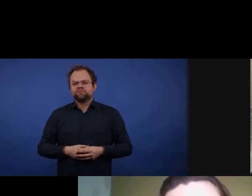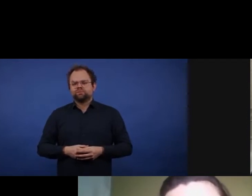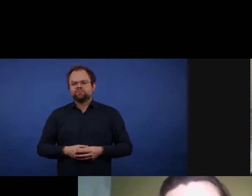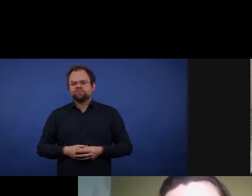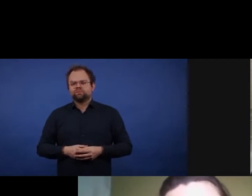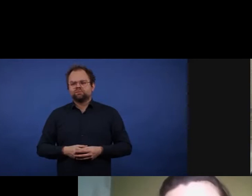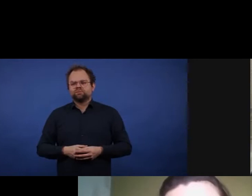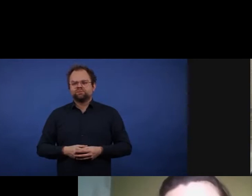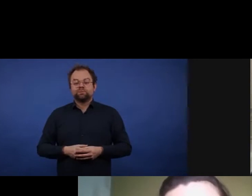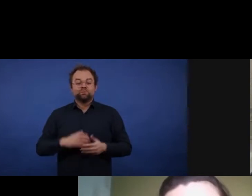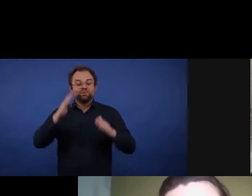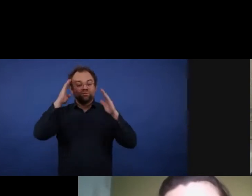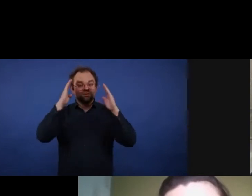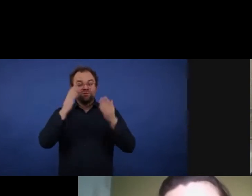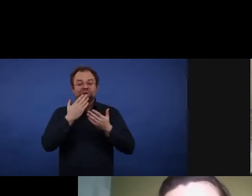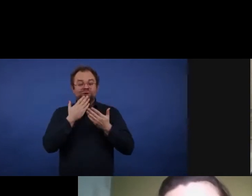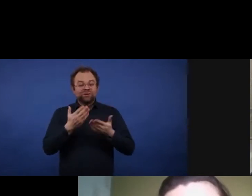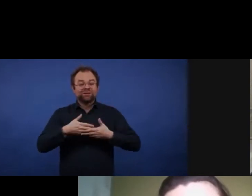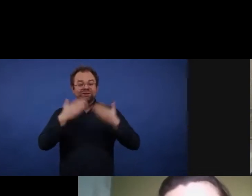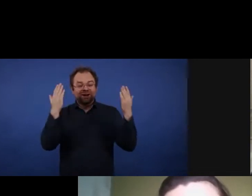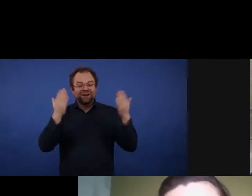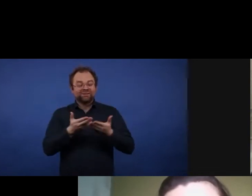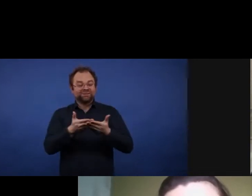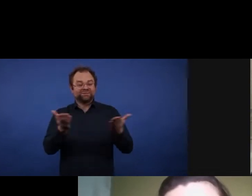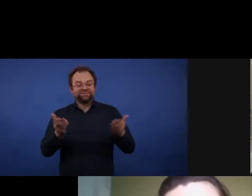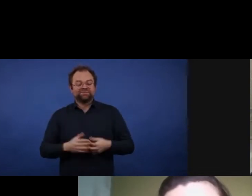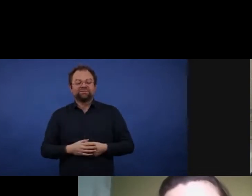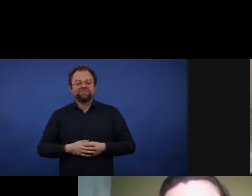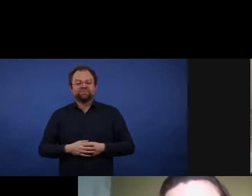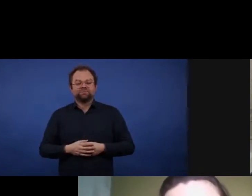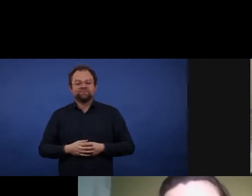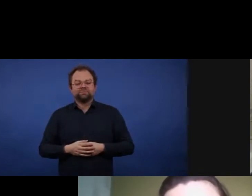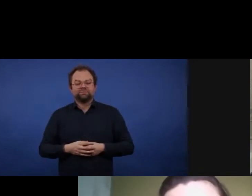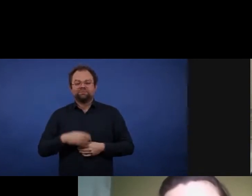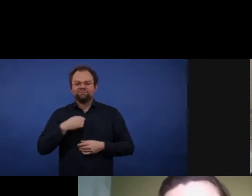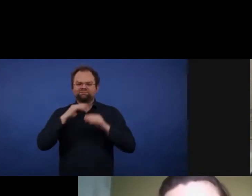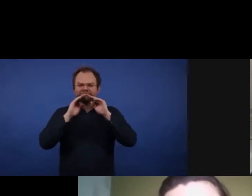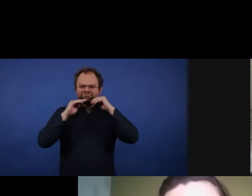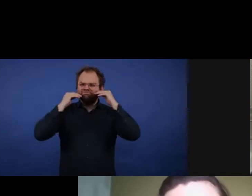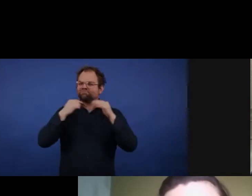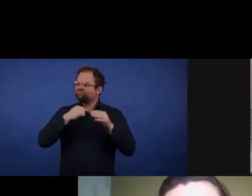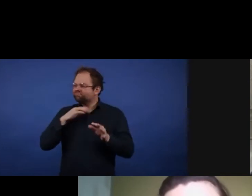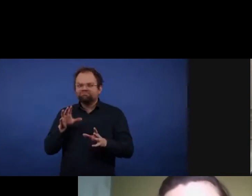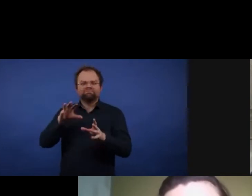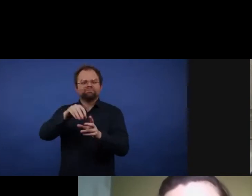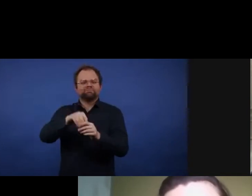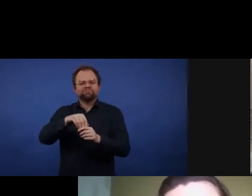to take part in the Global Disability Summit.